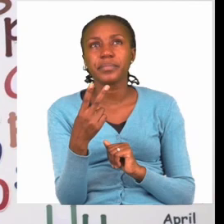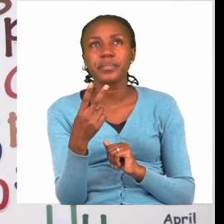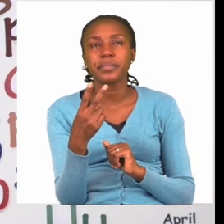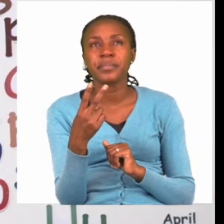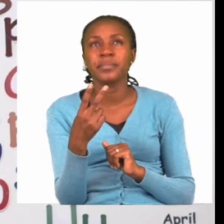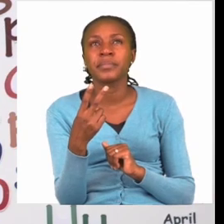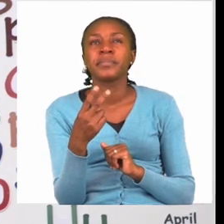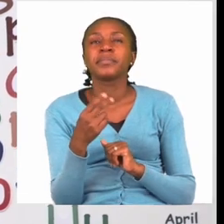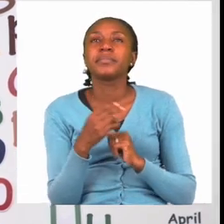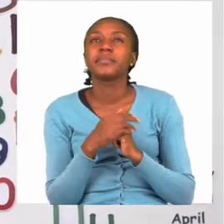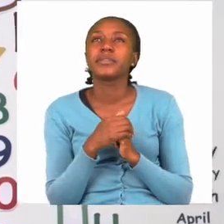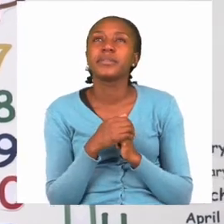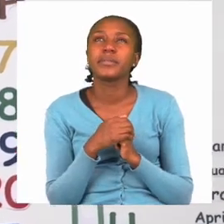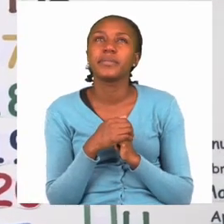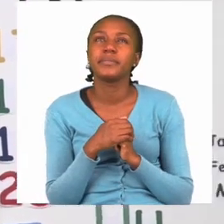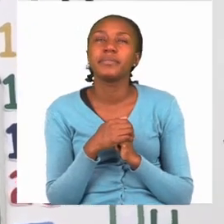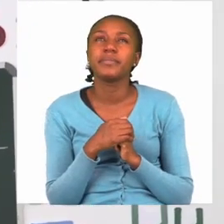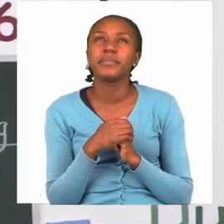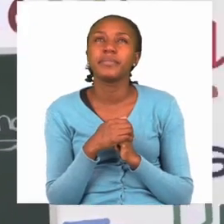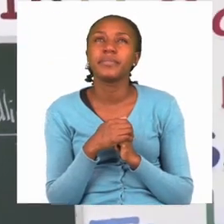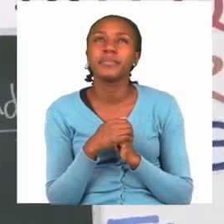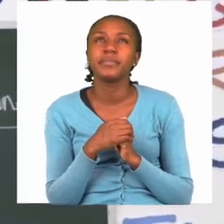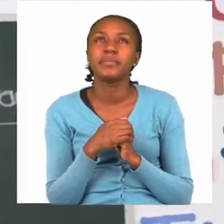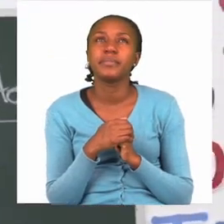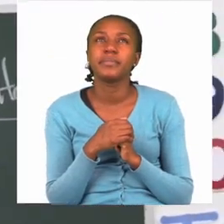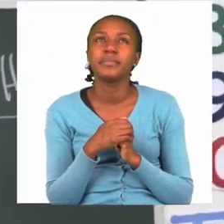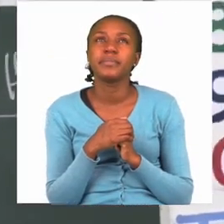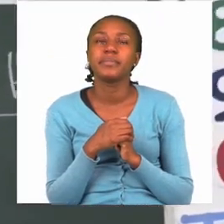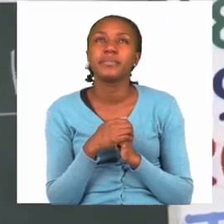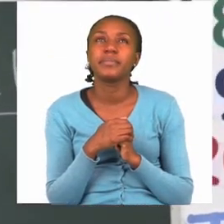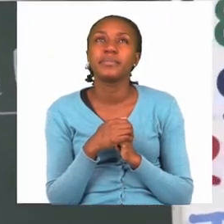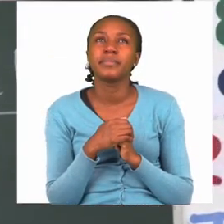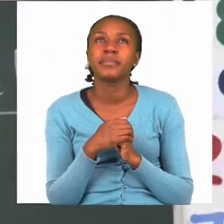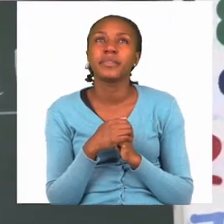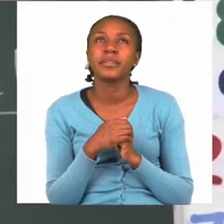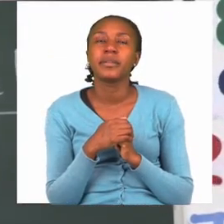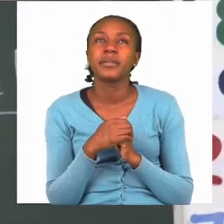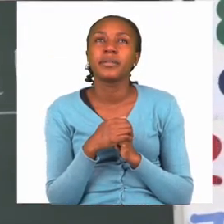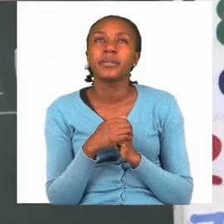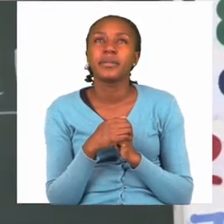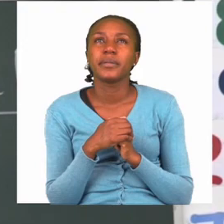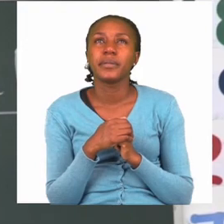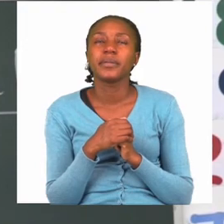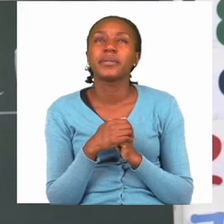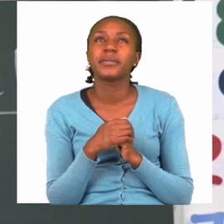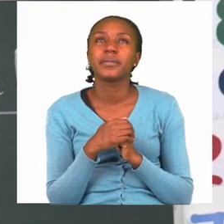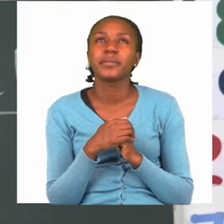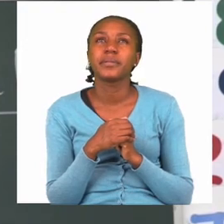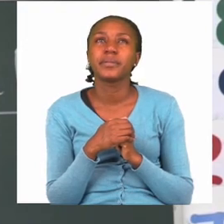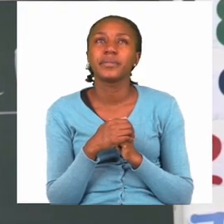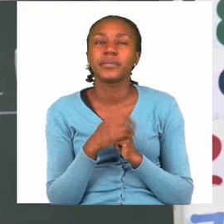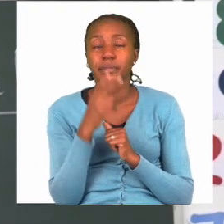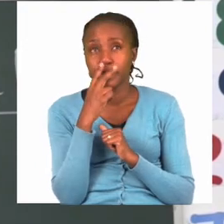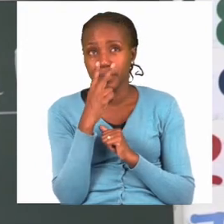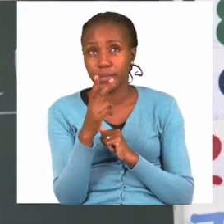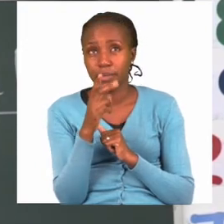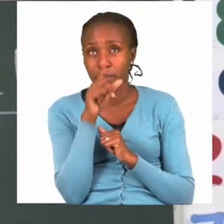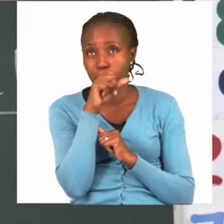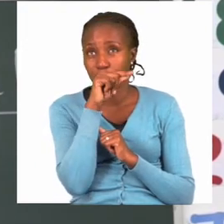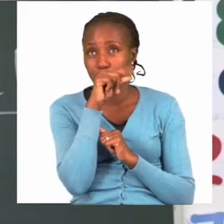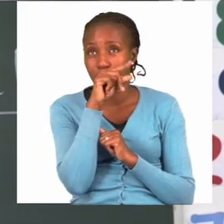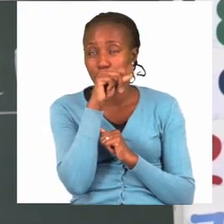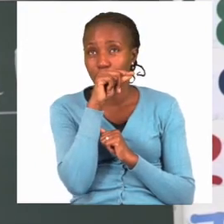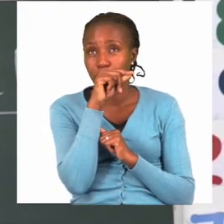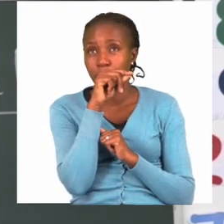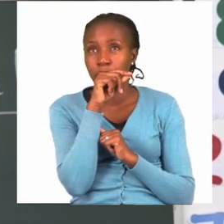1 animal is a bird, because on the page you will also see that the bird is sitting